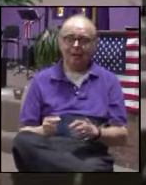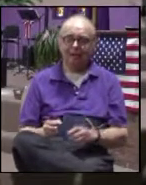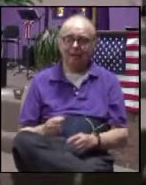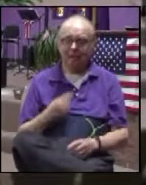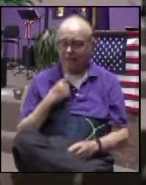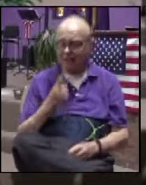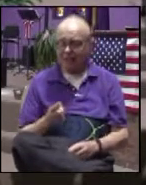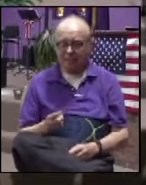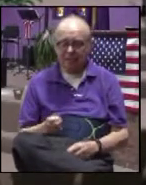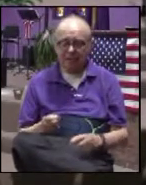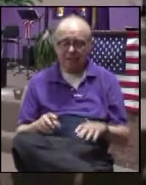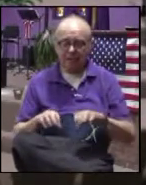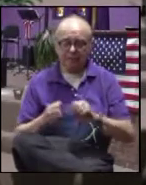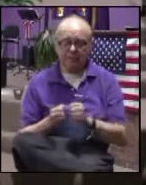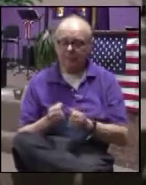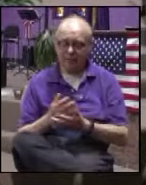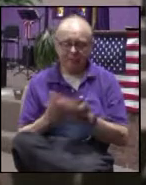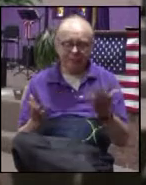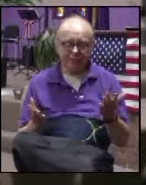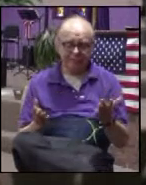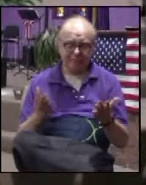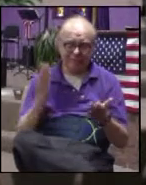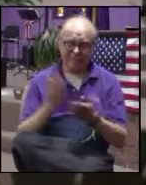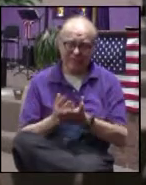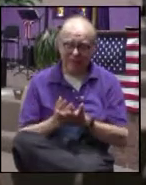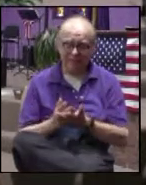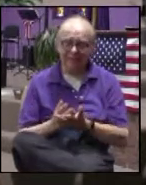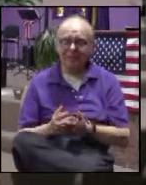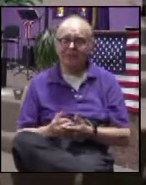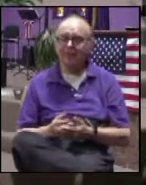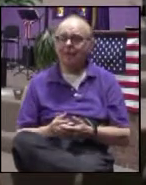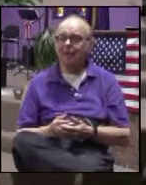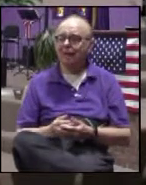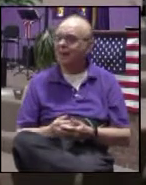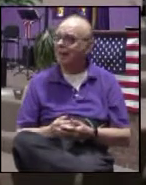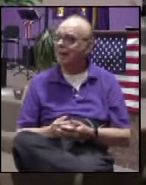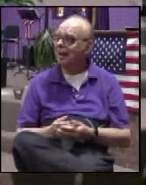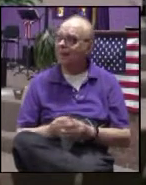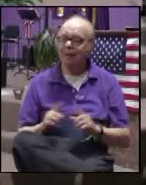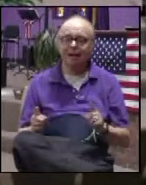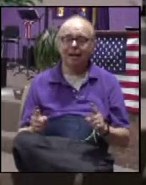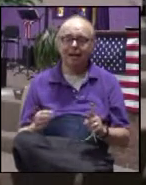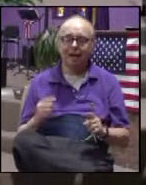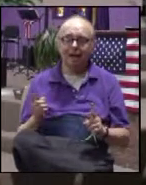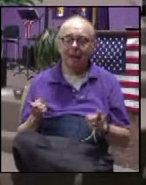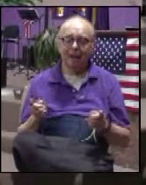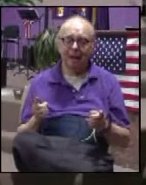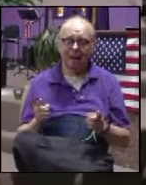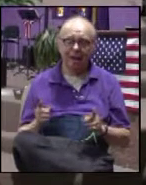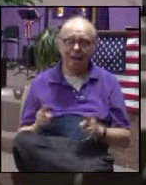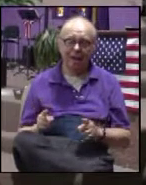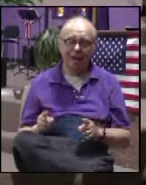them and chain them up somewhere. But when